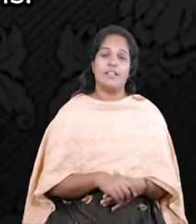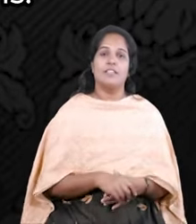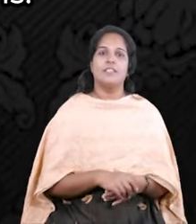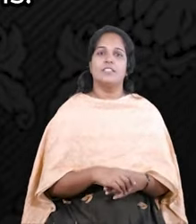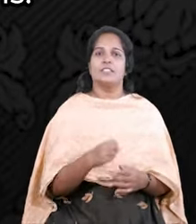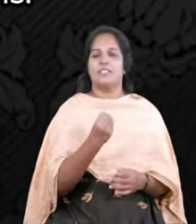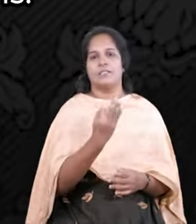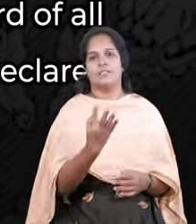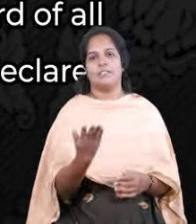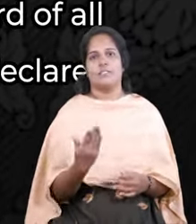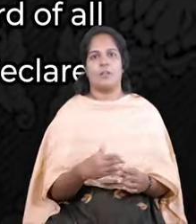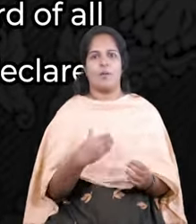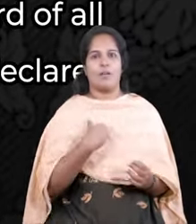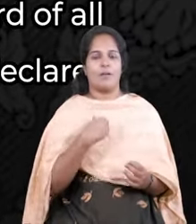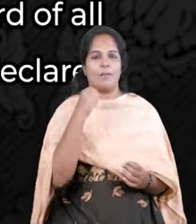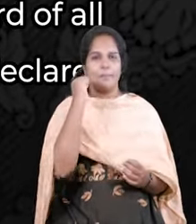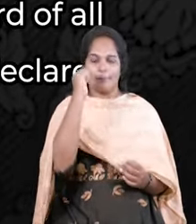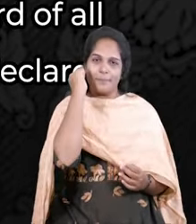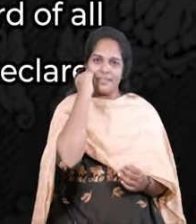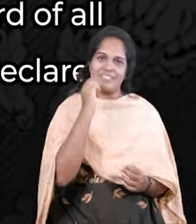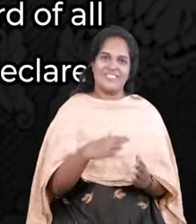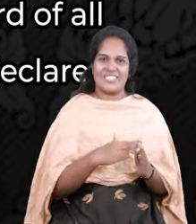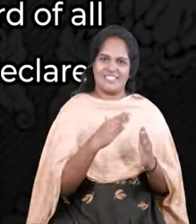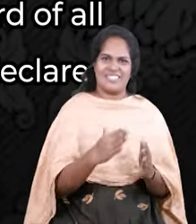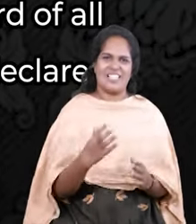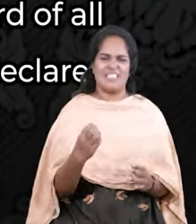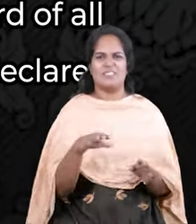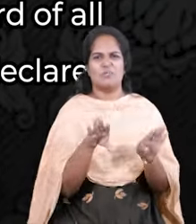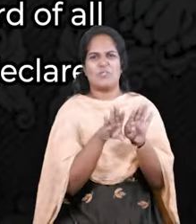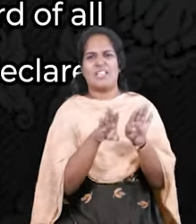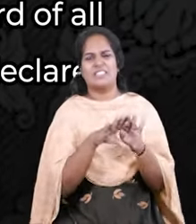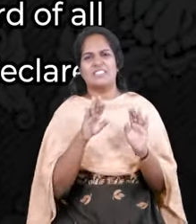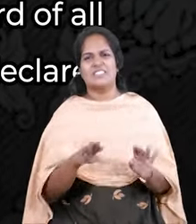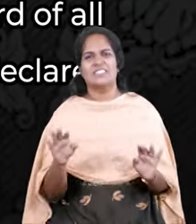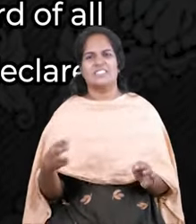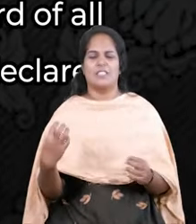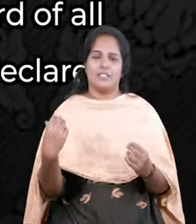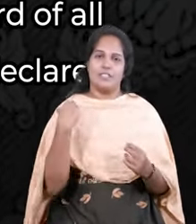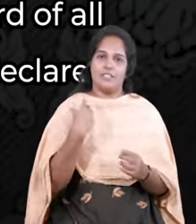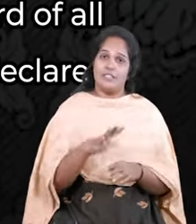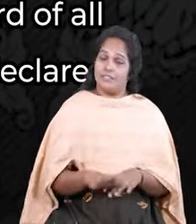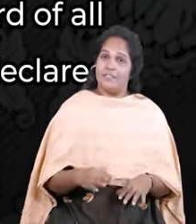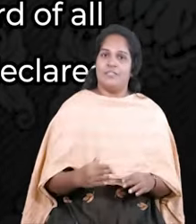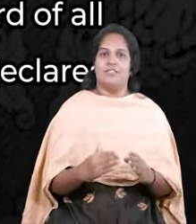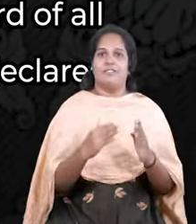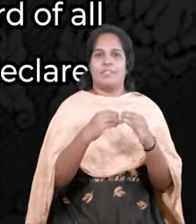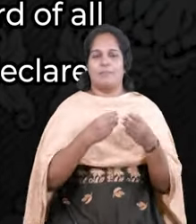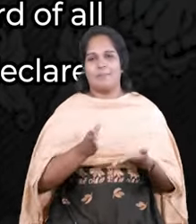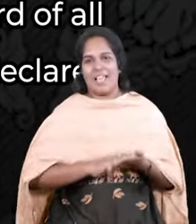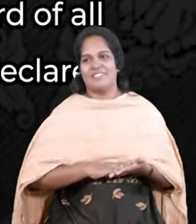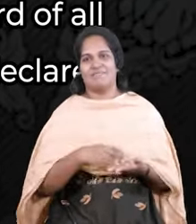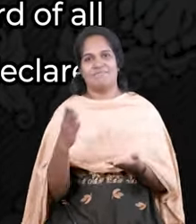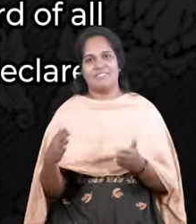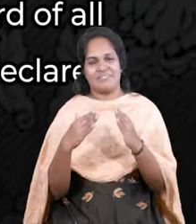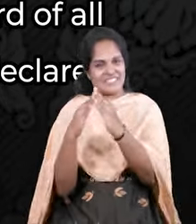profound blessing this is. At times, we encounter reproach within our own families or workplace. Women may